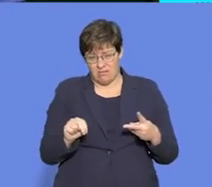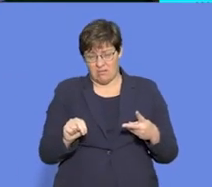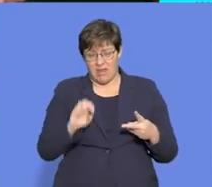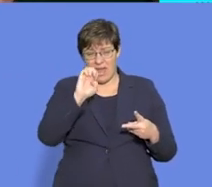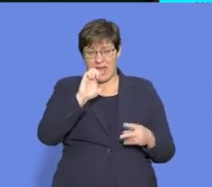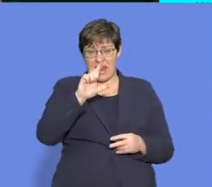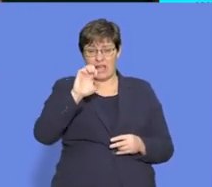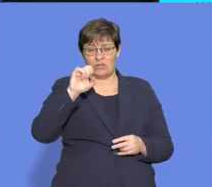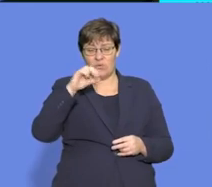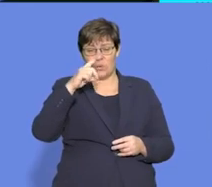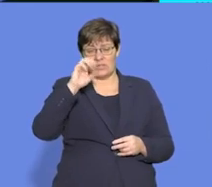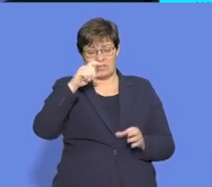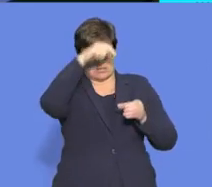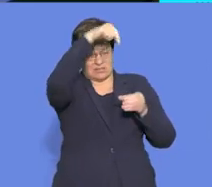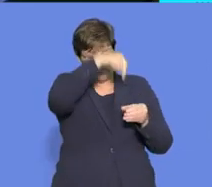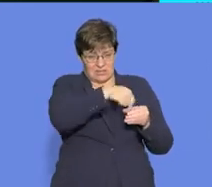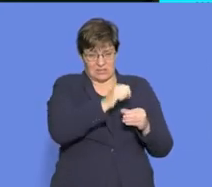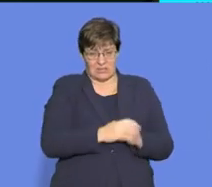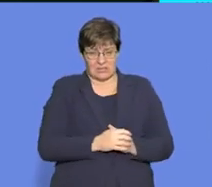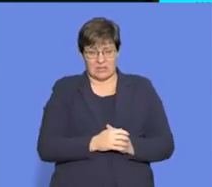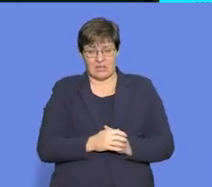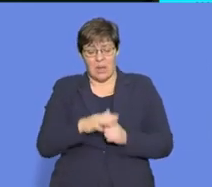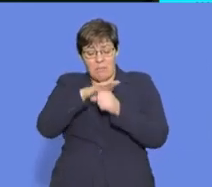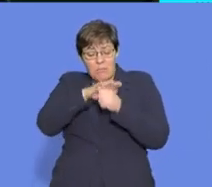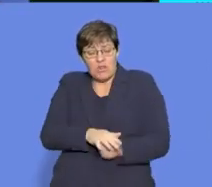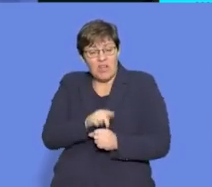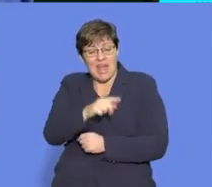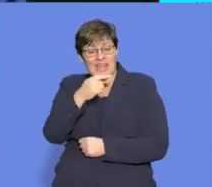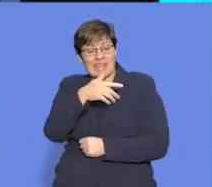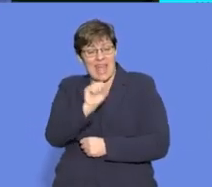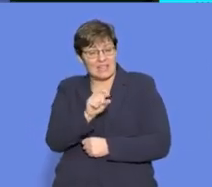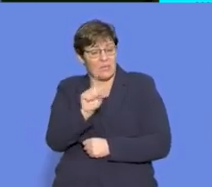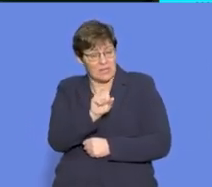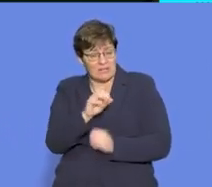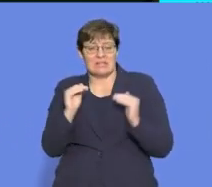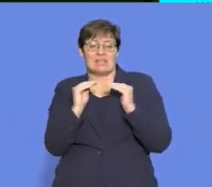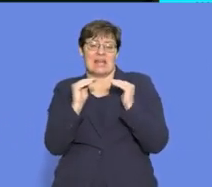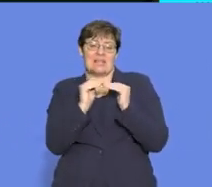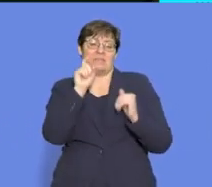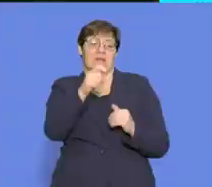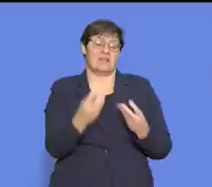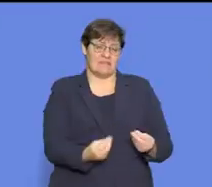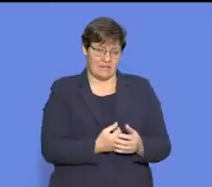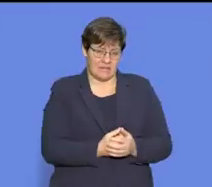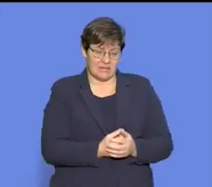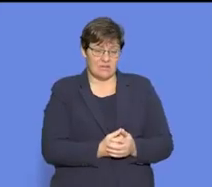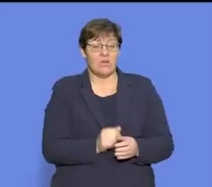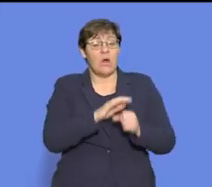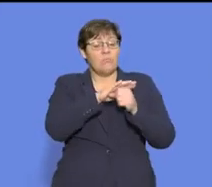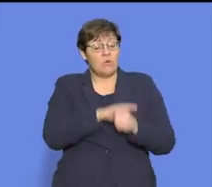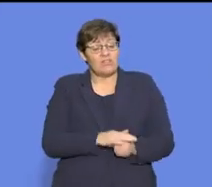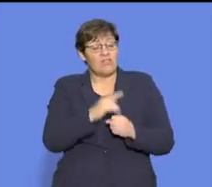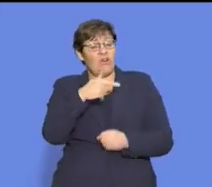electrode, but usually a platinum electrode. The pressure for that gas has to be standardized. So